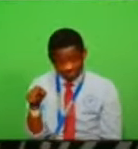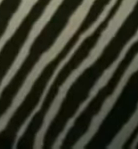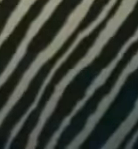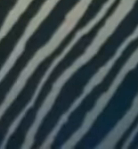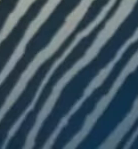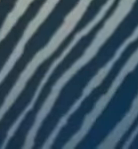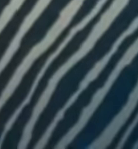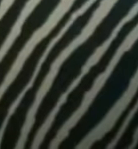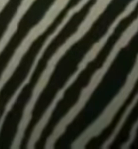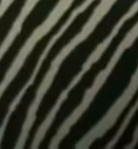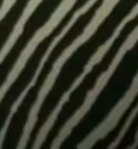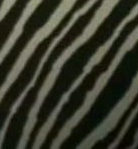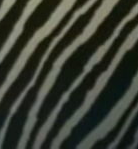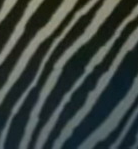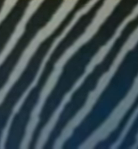like I think it was